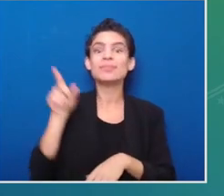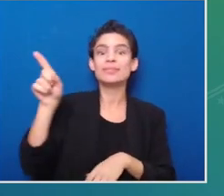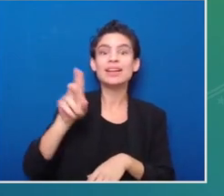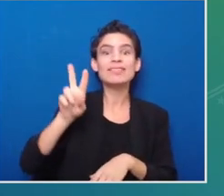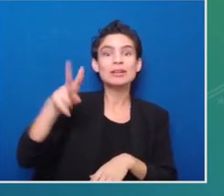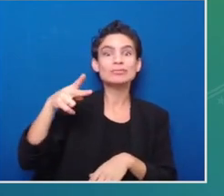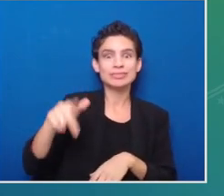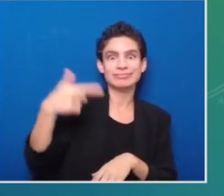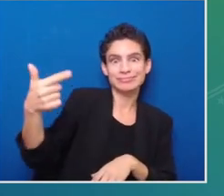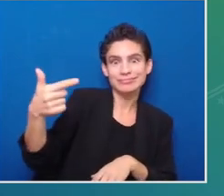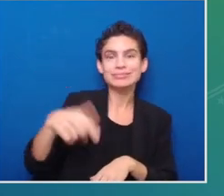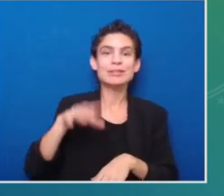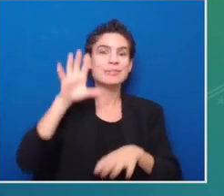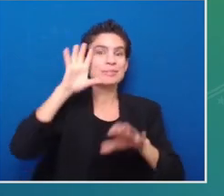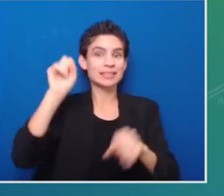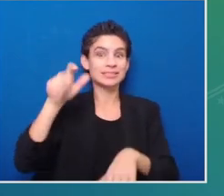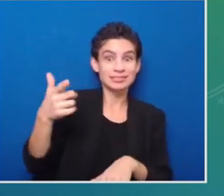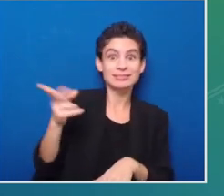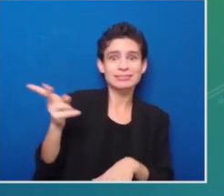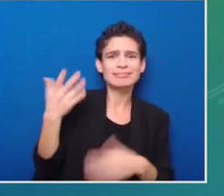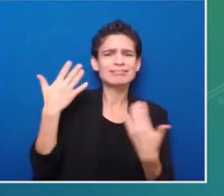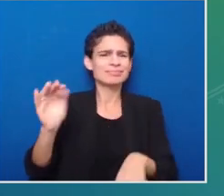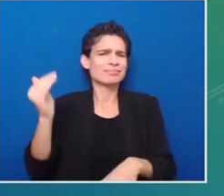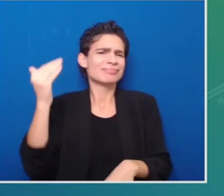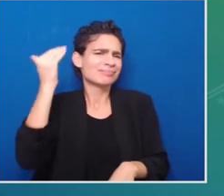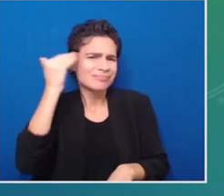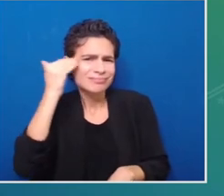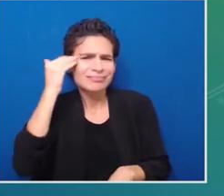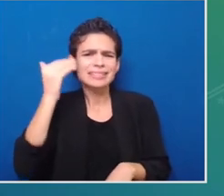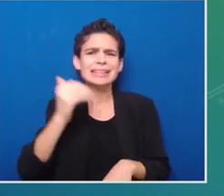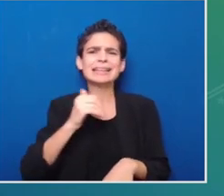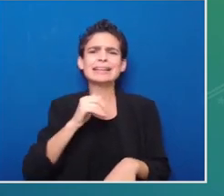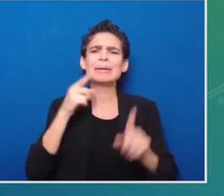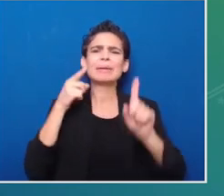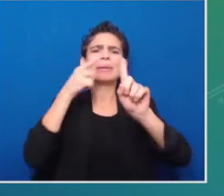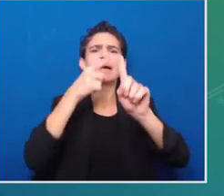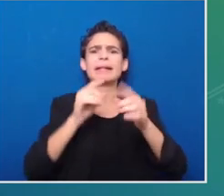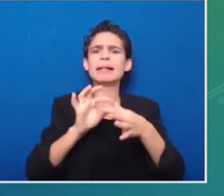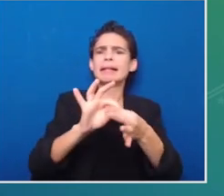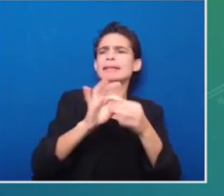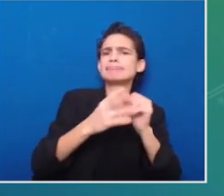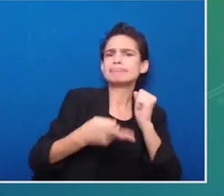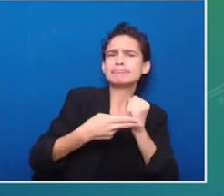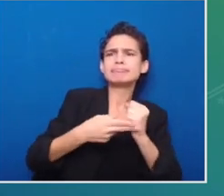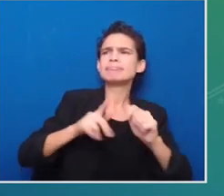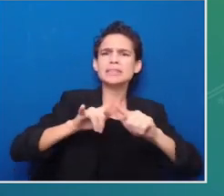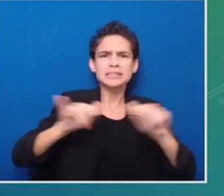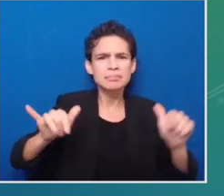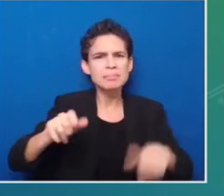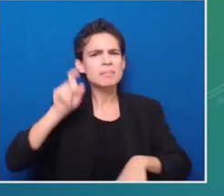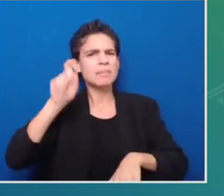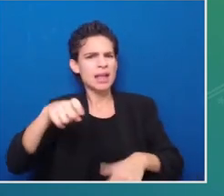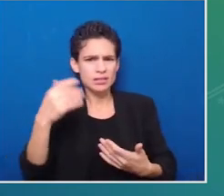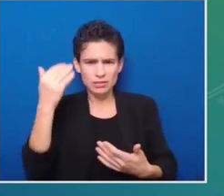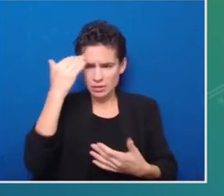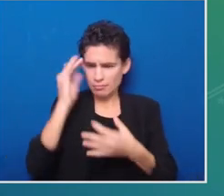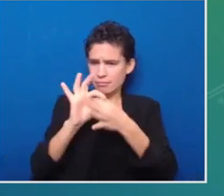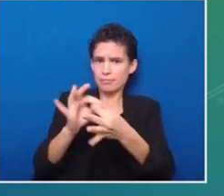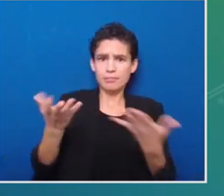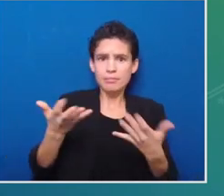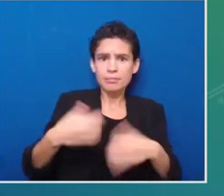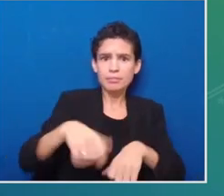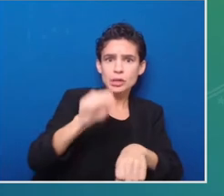under Interior's jurisdiction aren't simply about conservation. They're woven in with justice, good